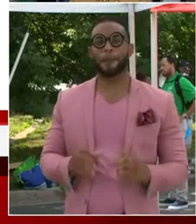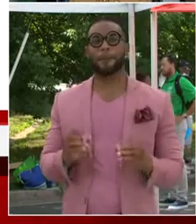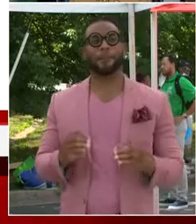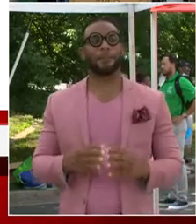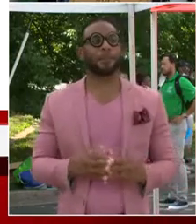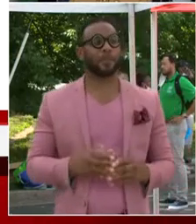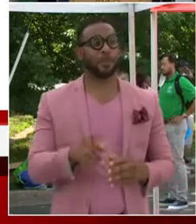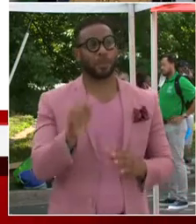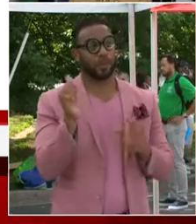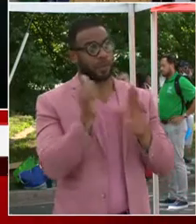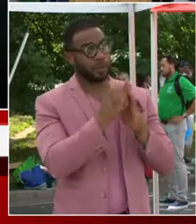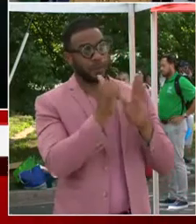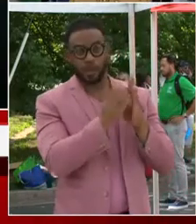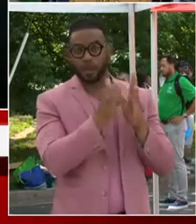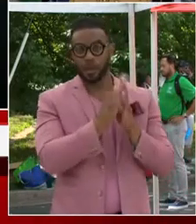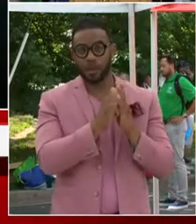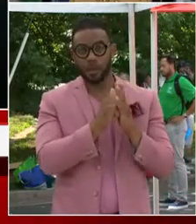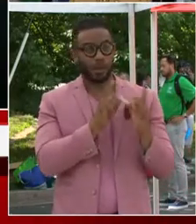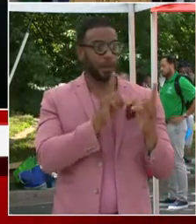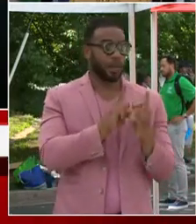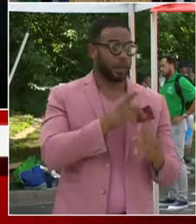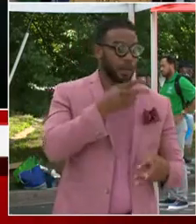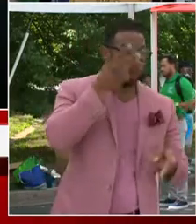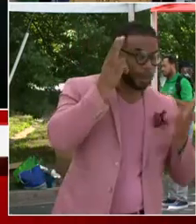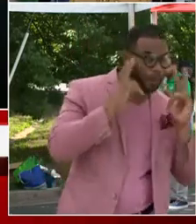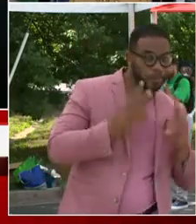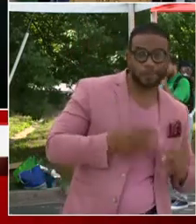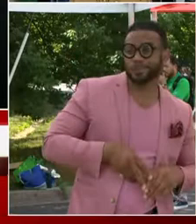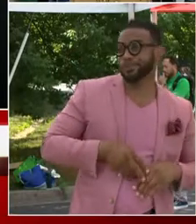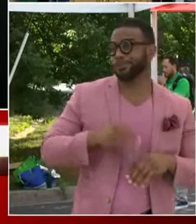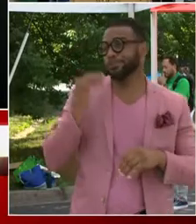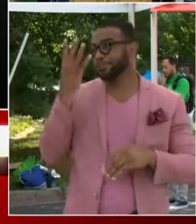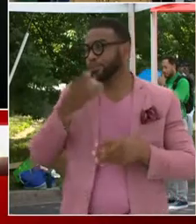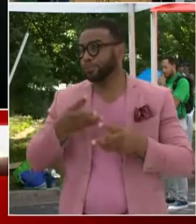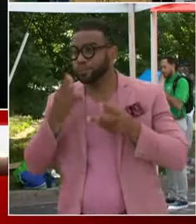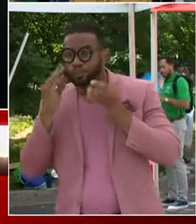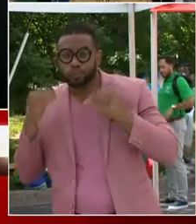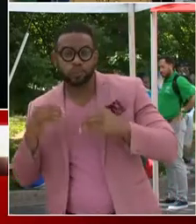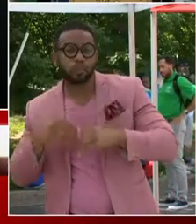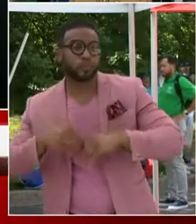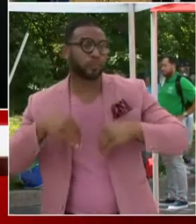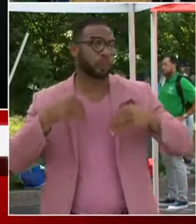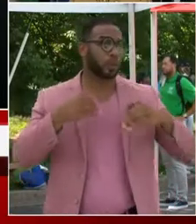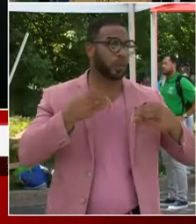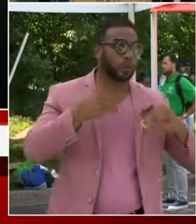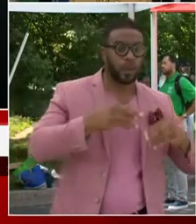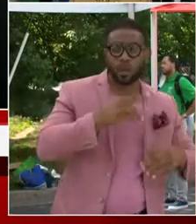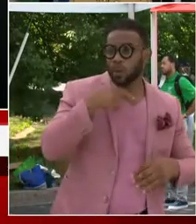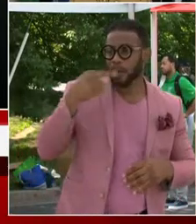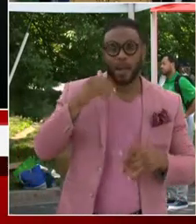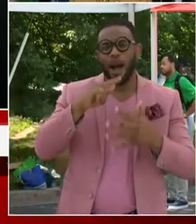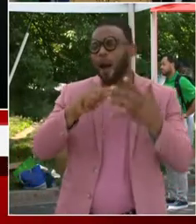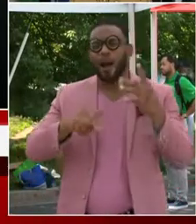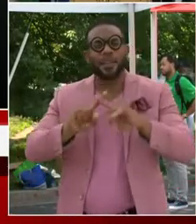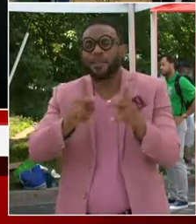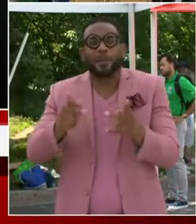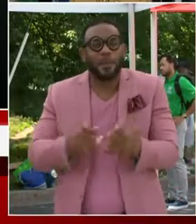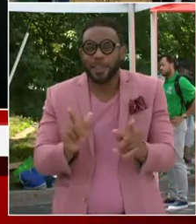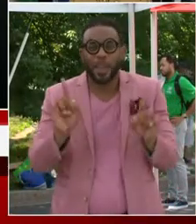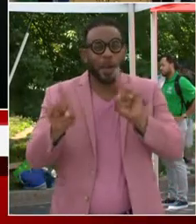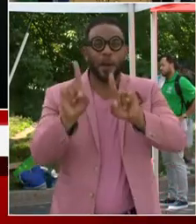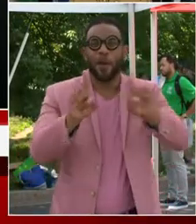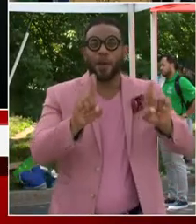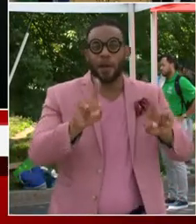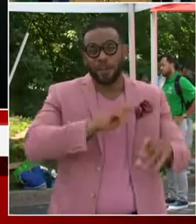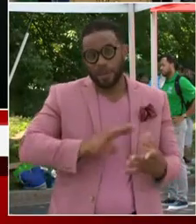you knocking on their door, meeting them at the barbershop, the beauty salon, the stores, the retail locations, the restaurants, all of these places that they go